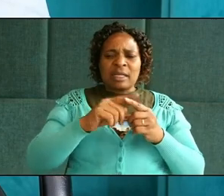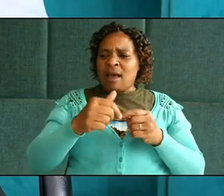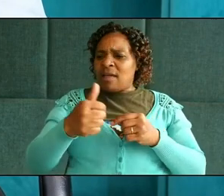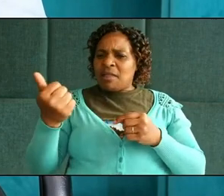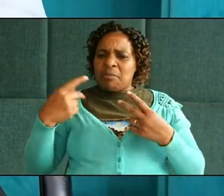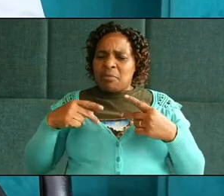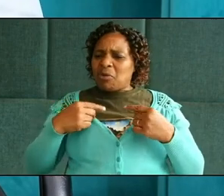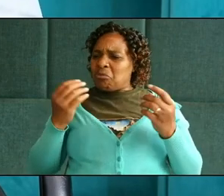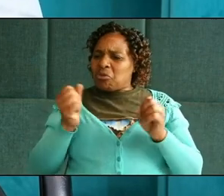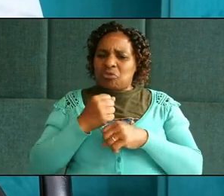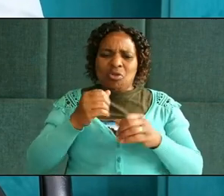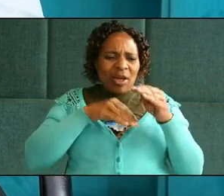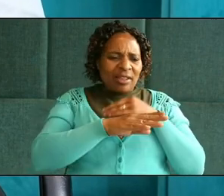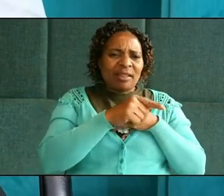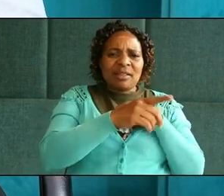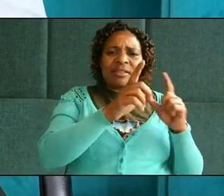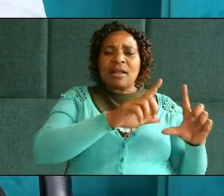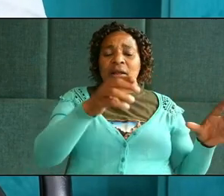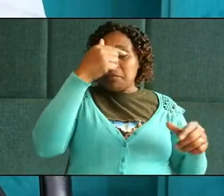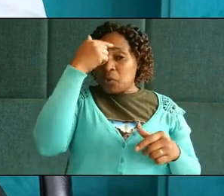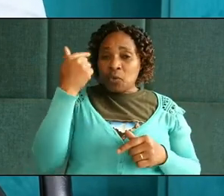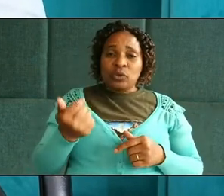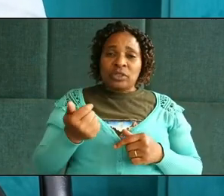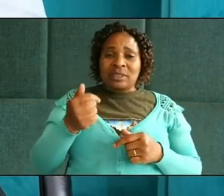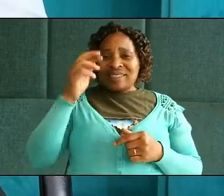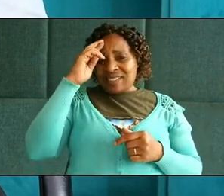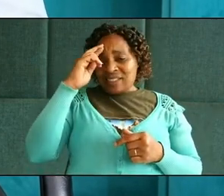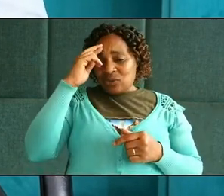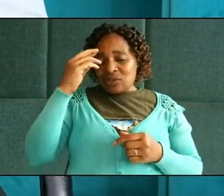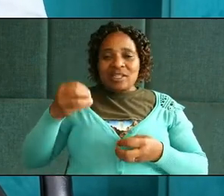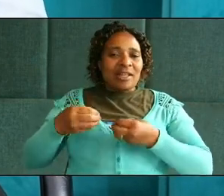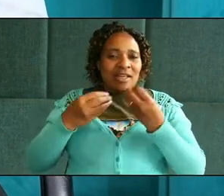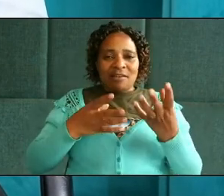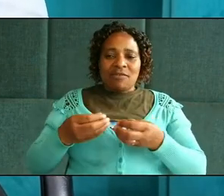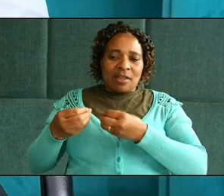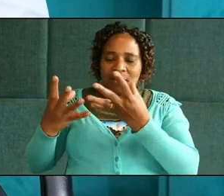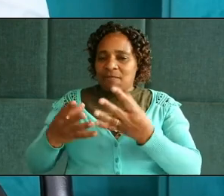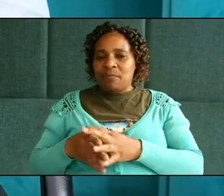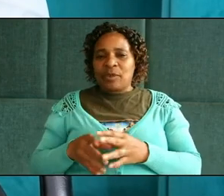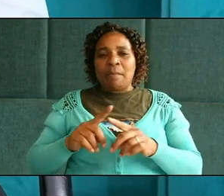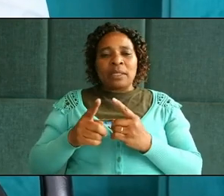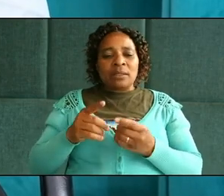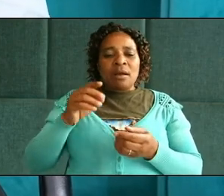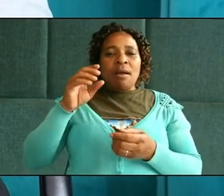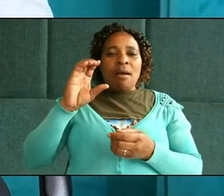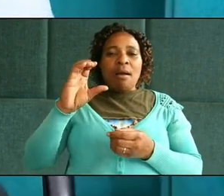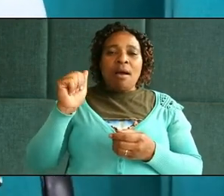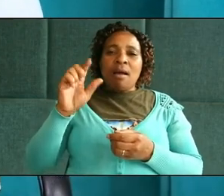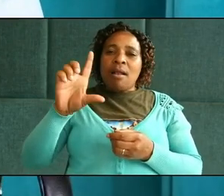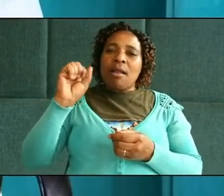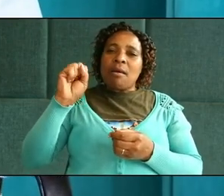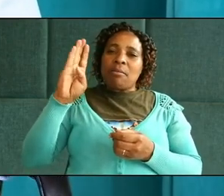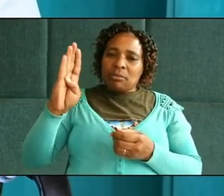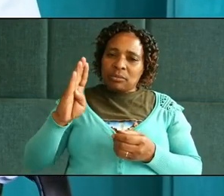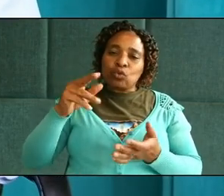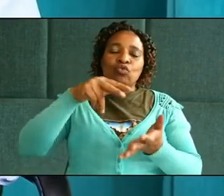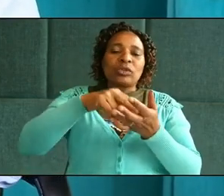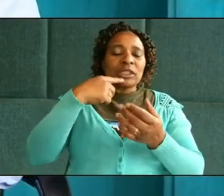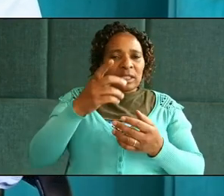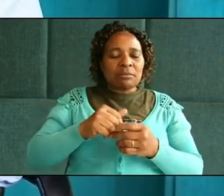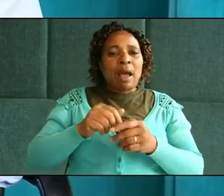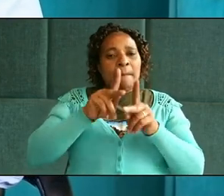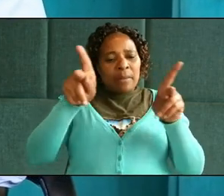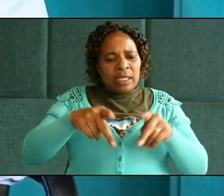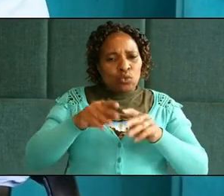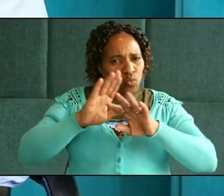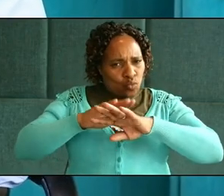us, we cannot go into that land because of the reasons they gave. But Caleb stood and said like, no, that place, it's a good place. And he